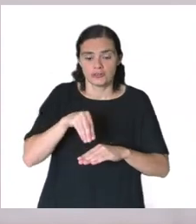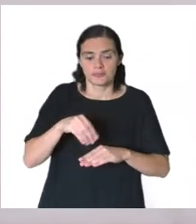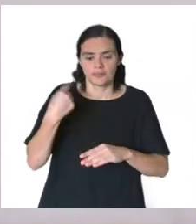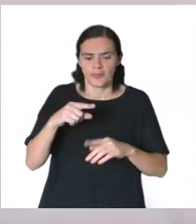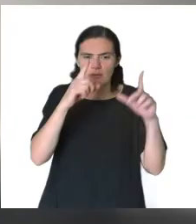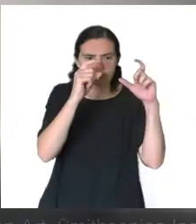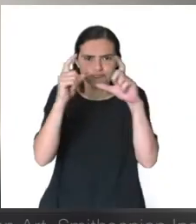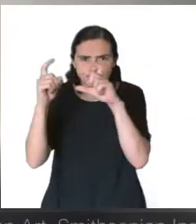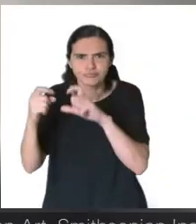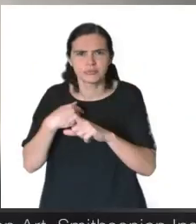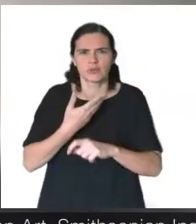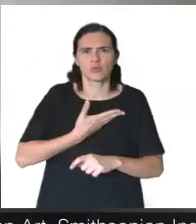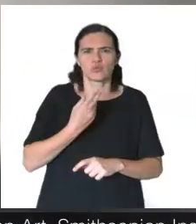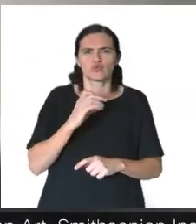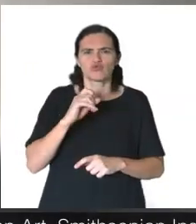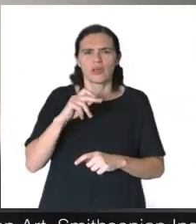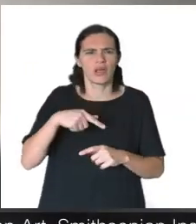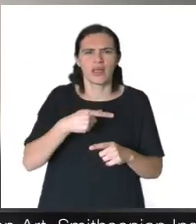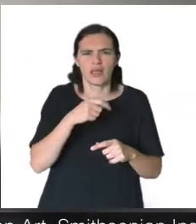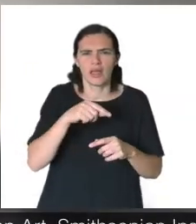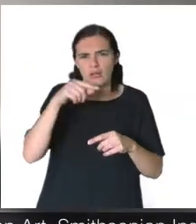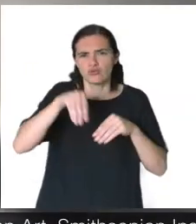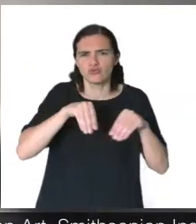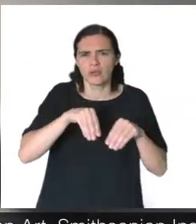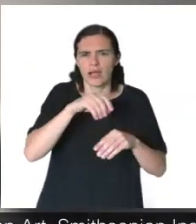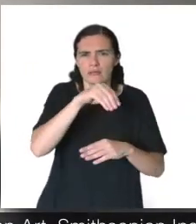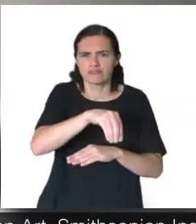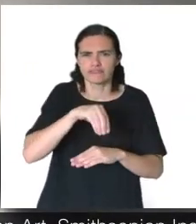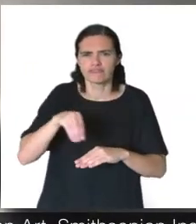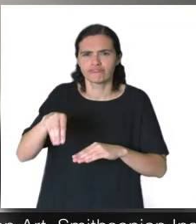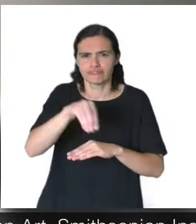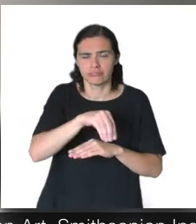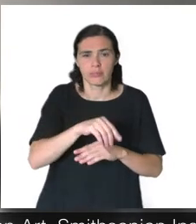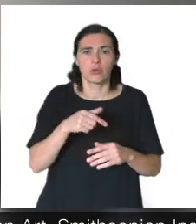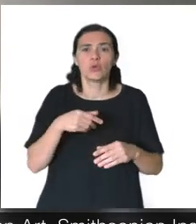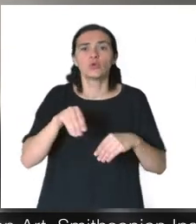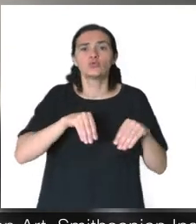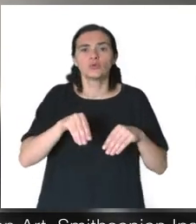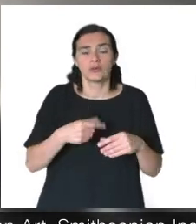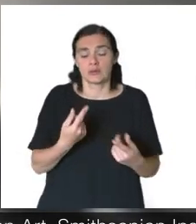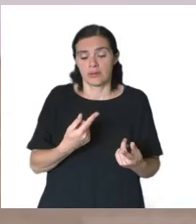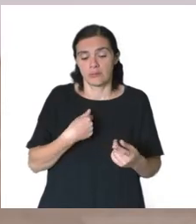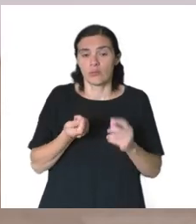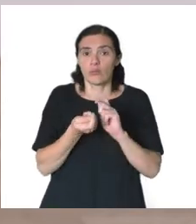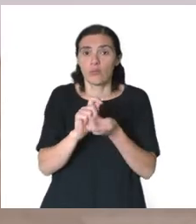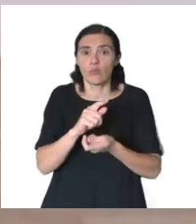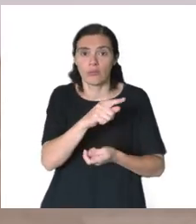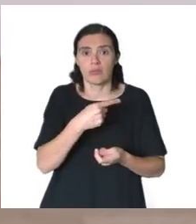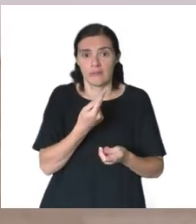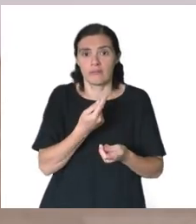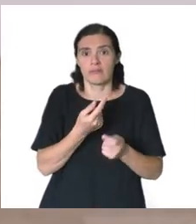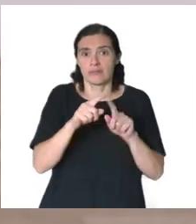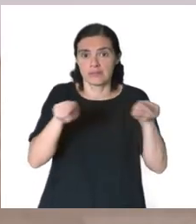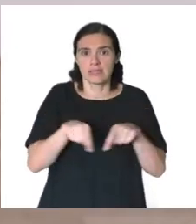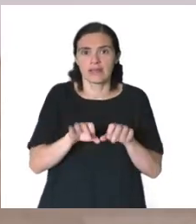was endless photos of Marcel Duchamp and Man Ray playing chess. It's a very cerebral game. But she changed the rule, like